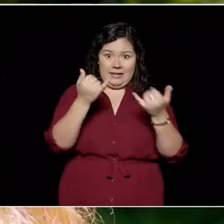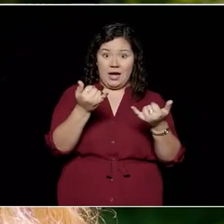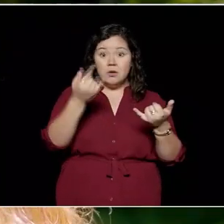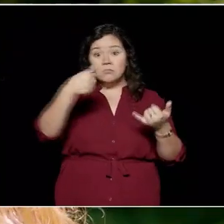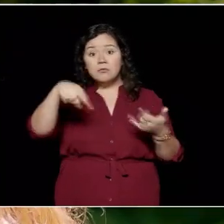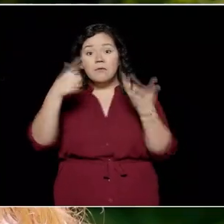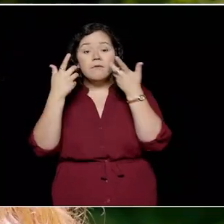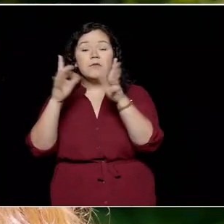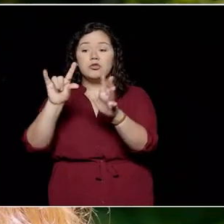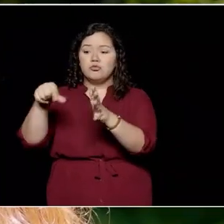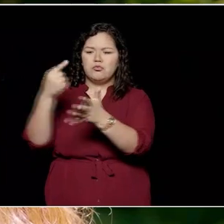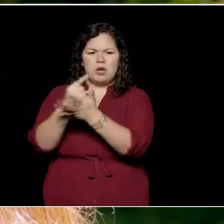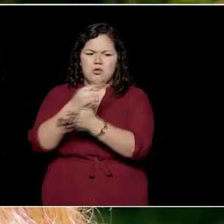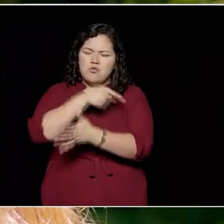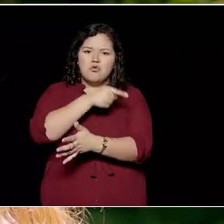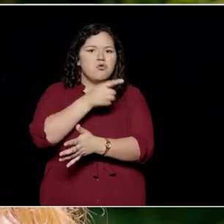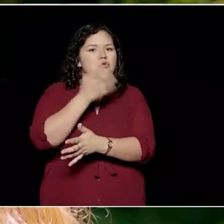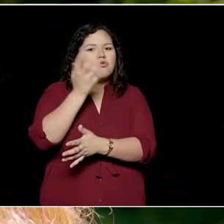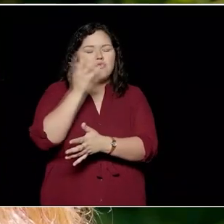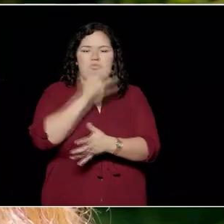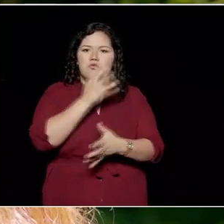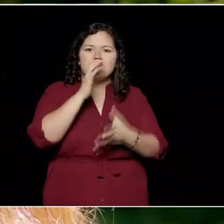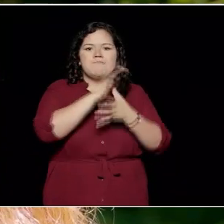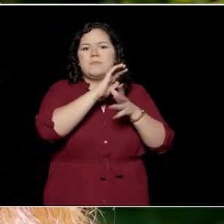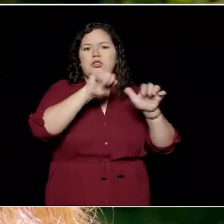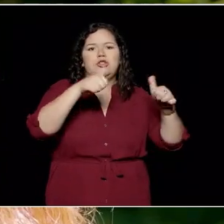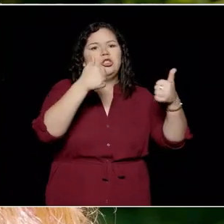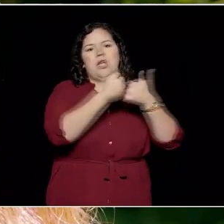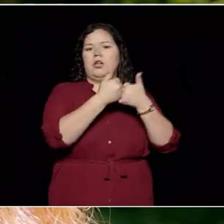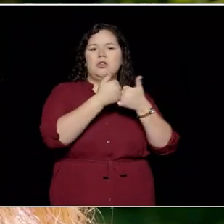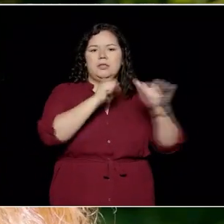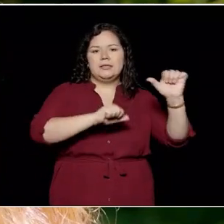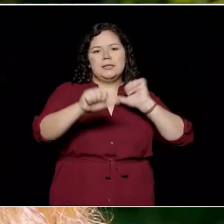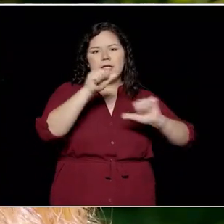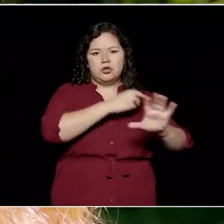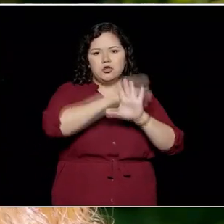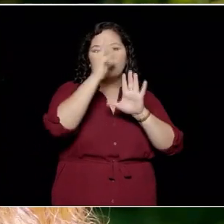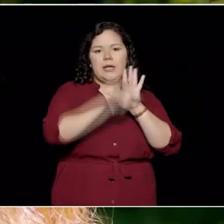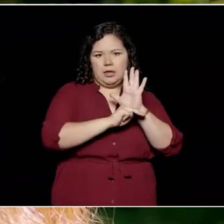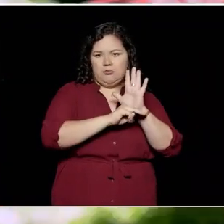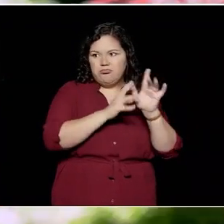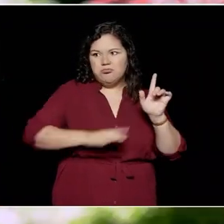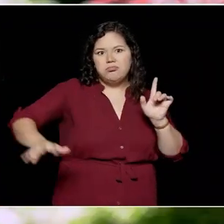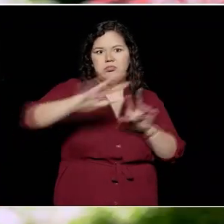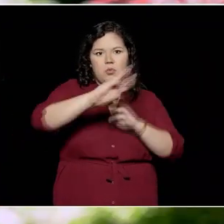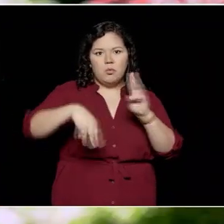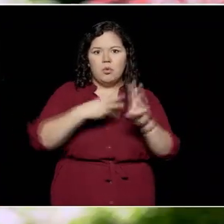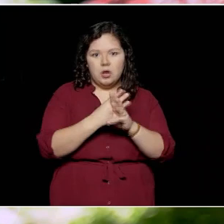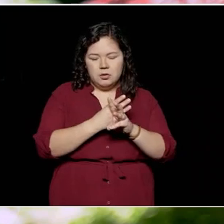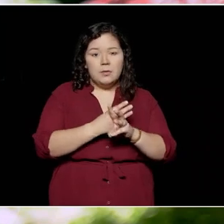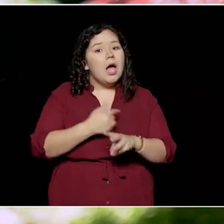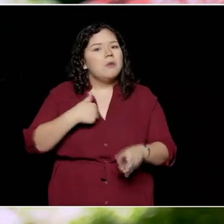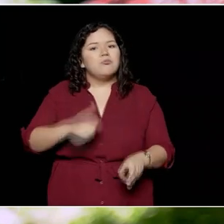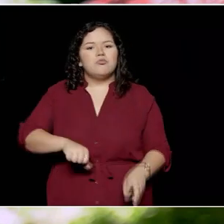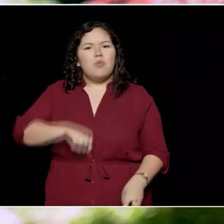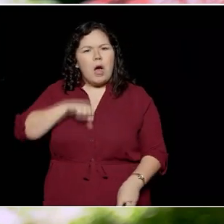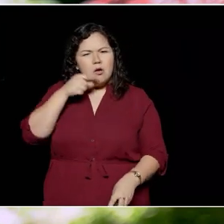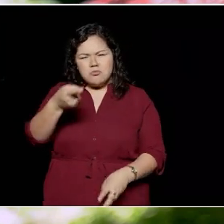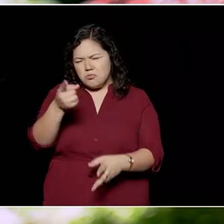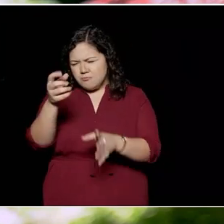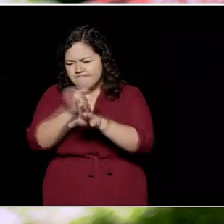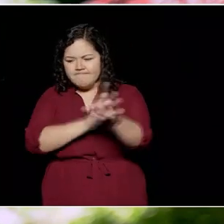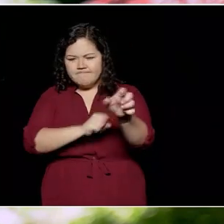2020. You are now graduates of one of the most challenging and comprehensive science curricula in the entire world. I'm incredibly proud of the work that